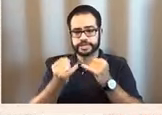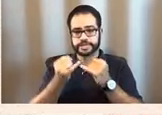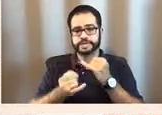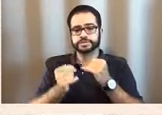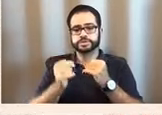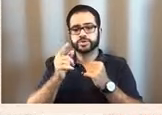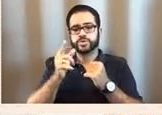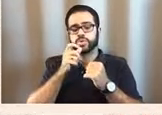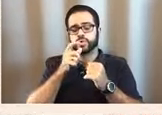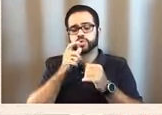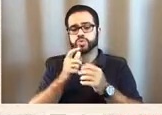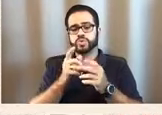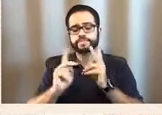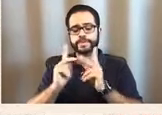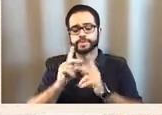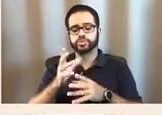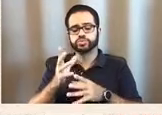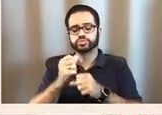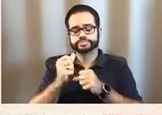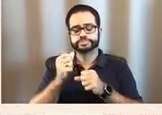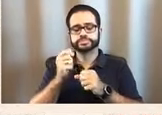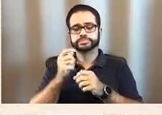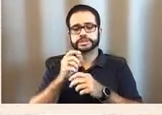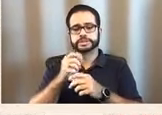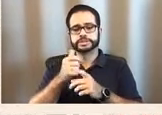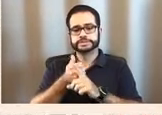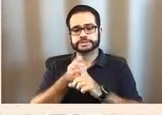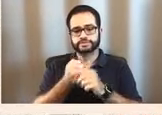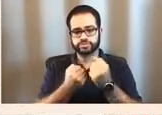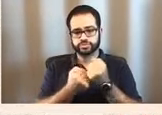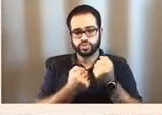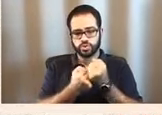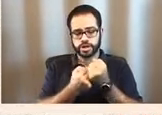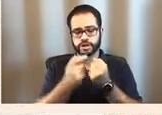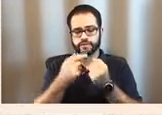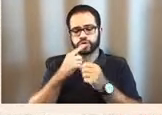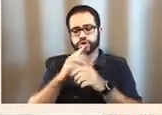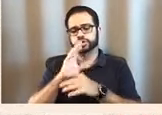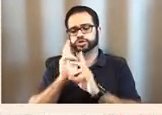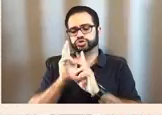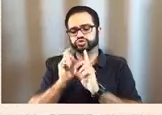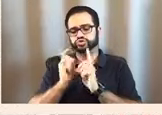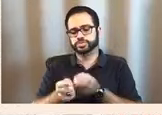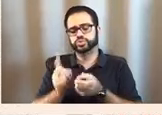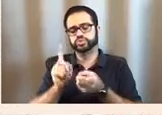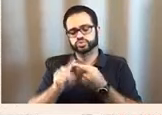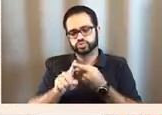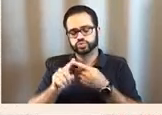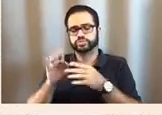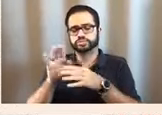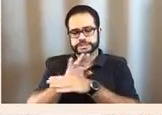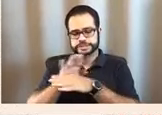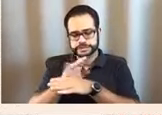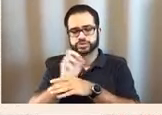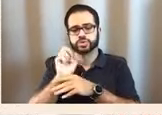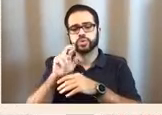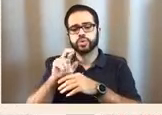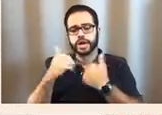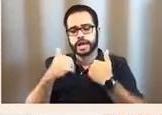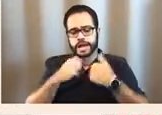supported self-employment contribute to the development of a business service product or perform a core function of the